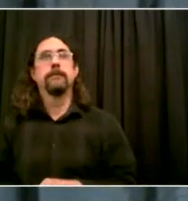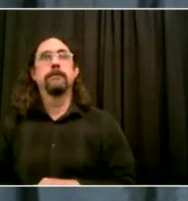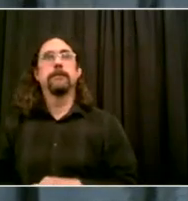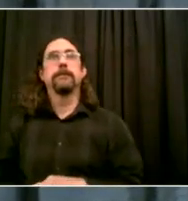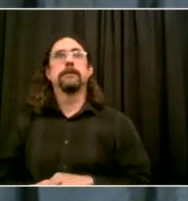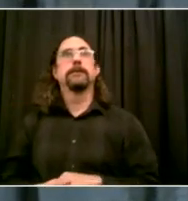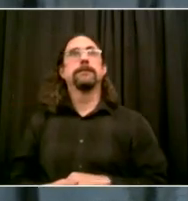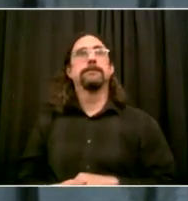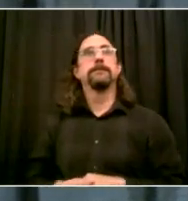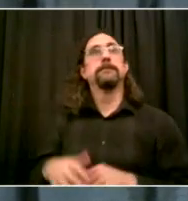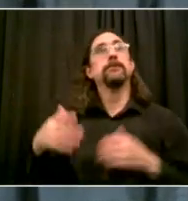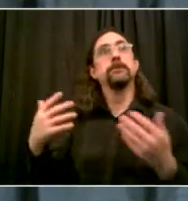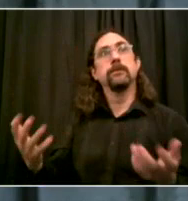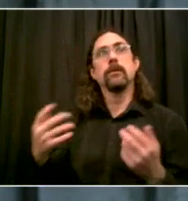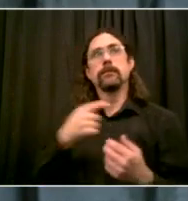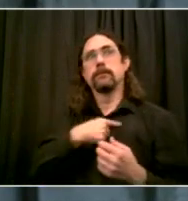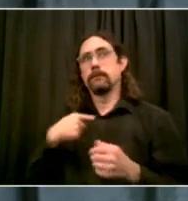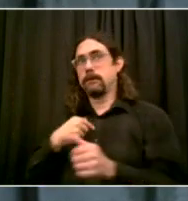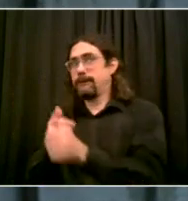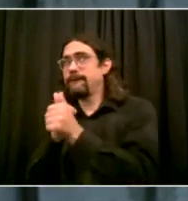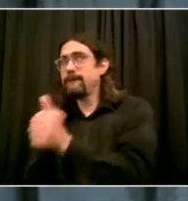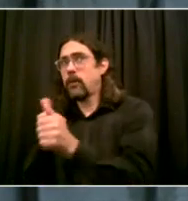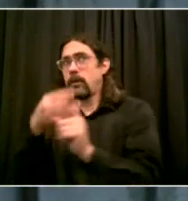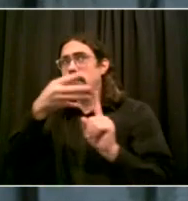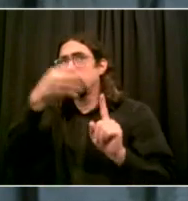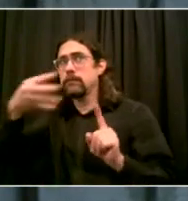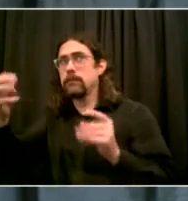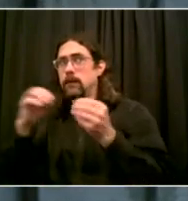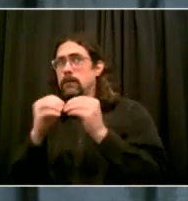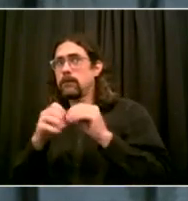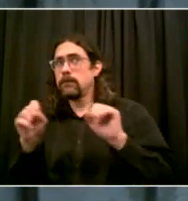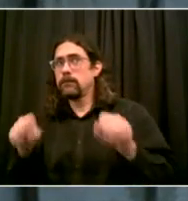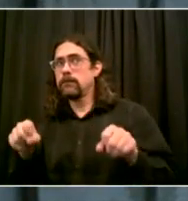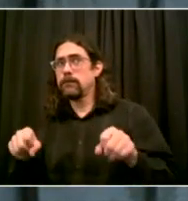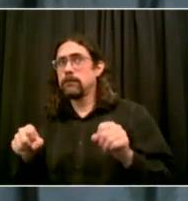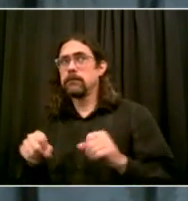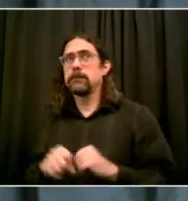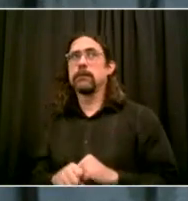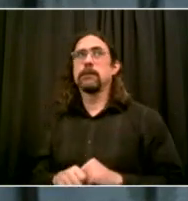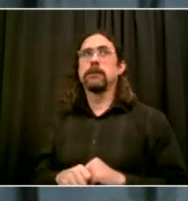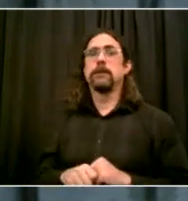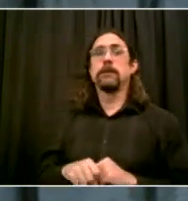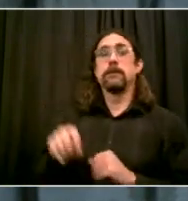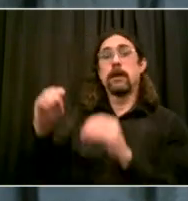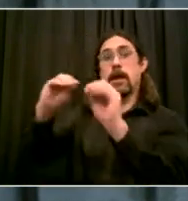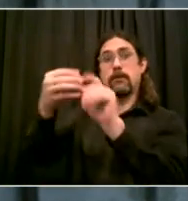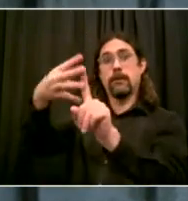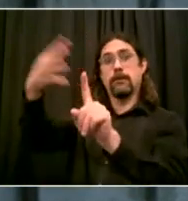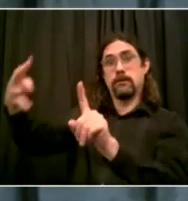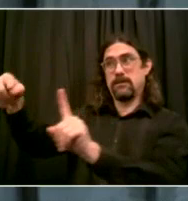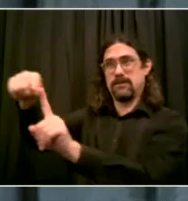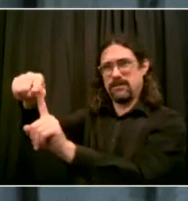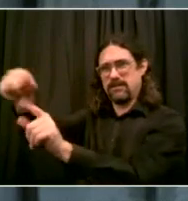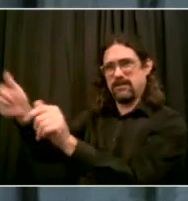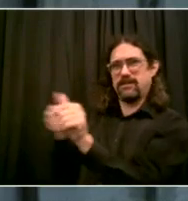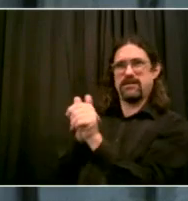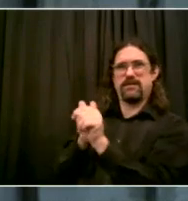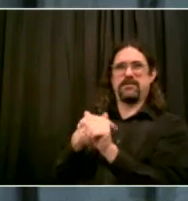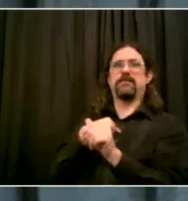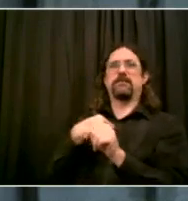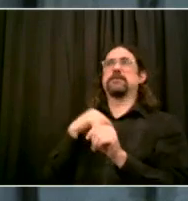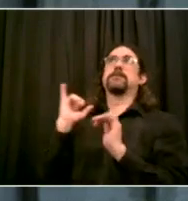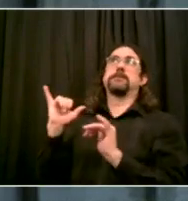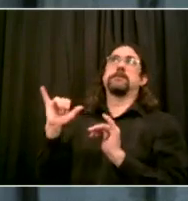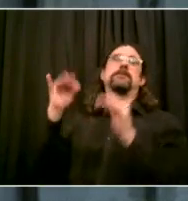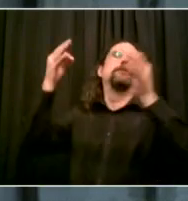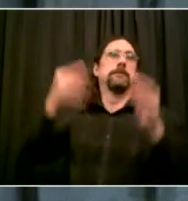Staten Island, we're going out, getting people to get tested. Tomorrow we have 10 sites that are new in Staten Island, including a large new rapid testing